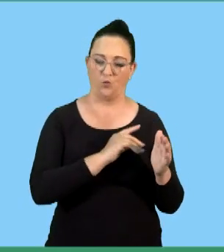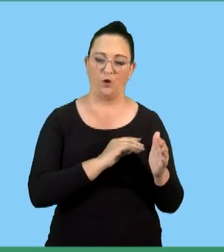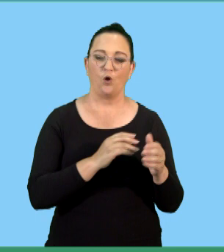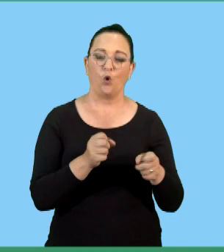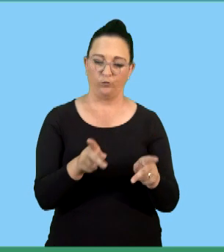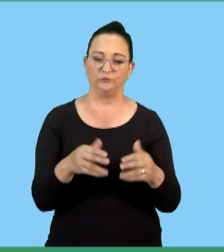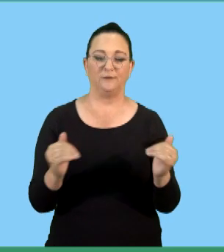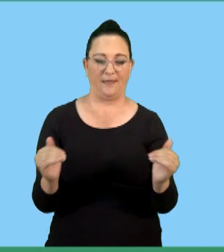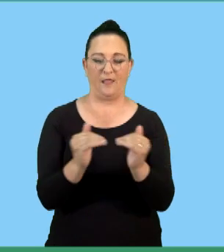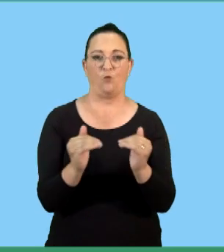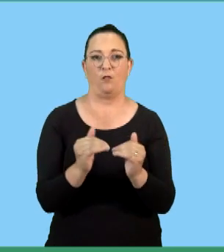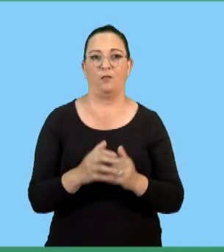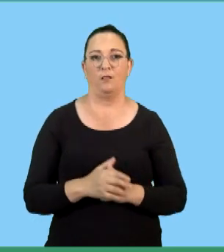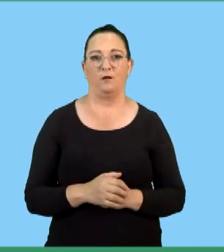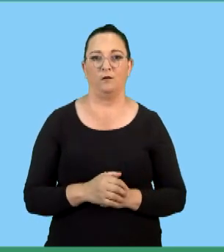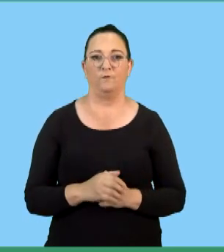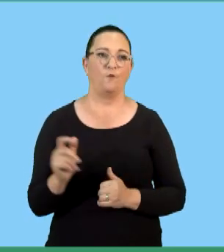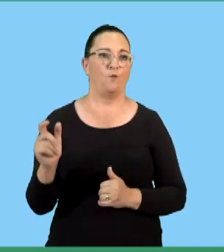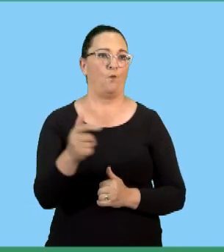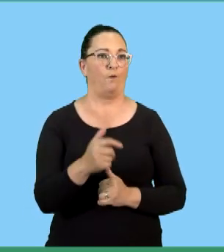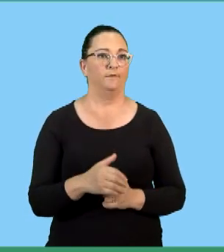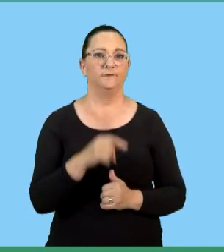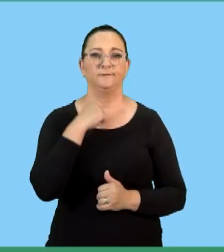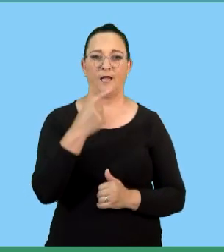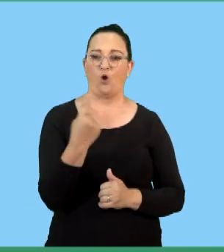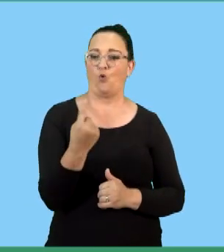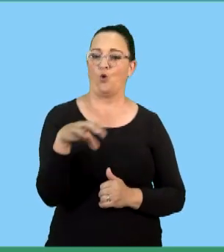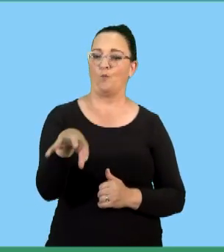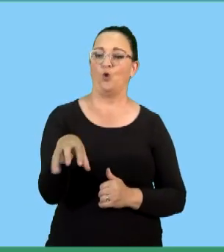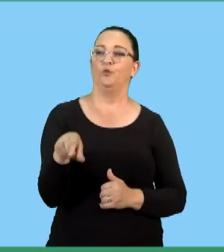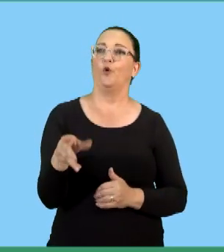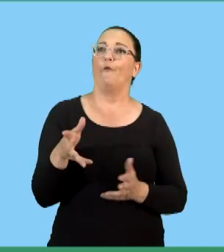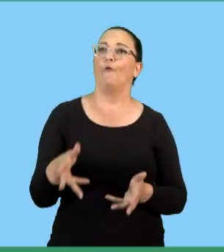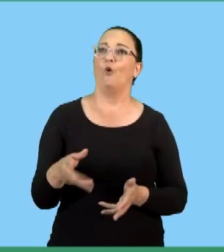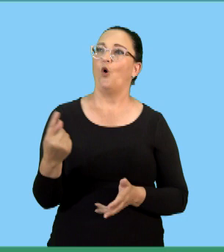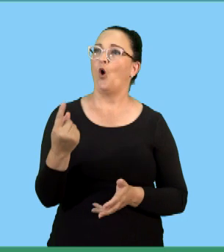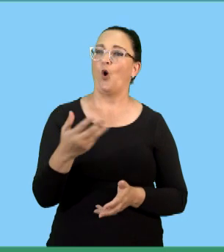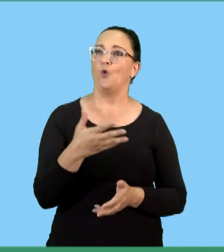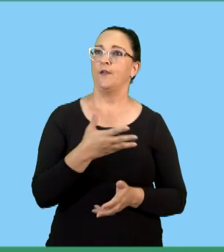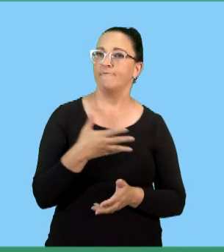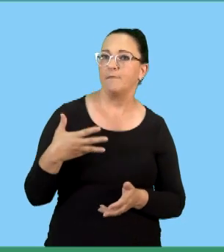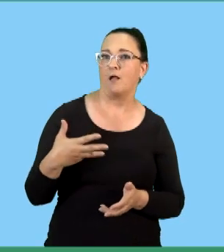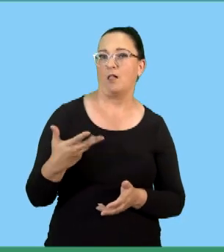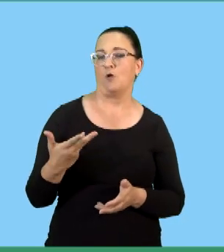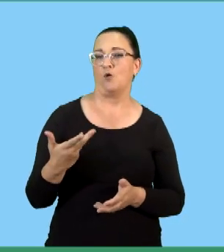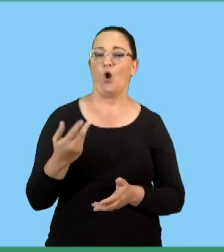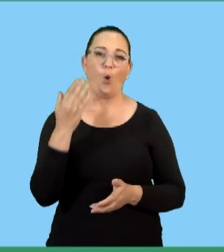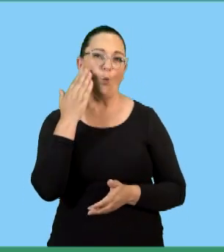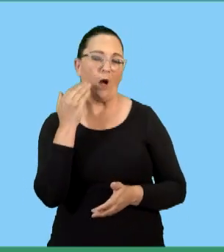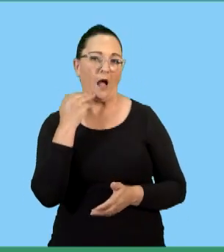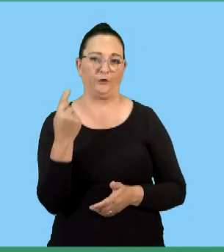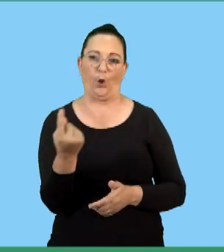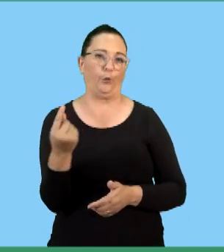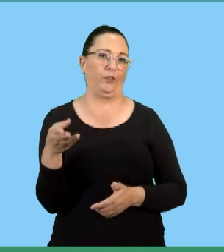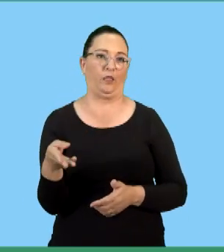opportunities should be given to everybody. You can't say the promotion is only for females only, or white females, or